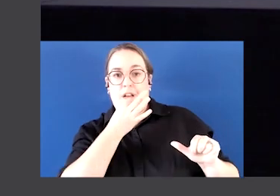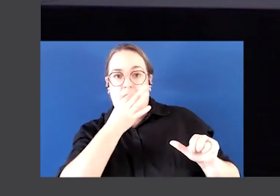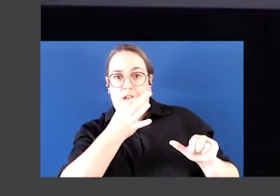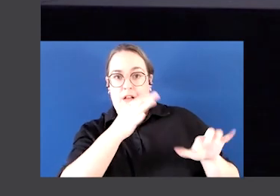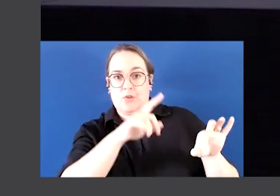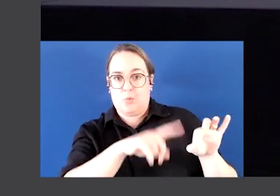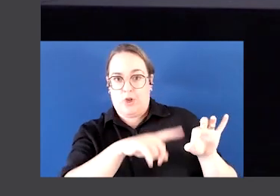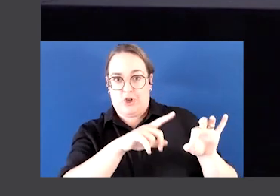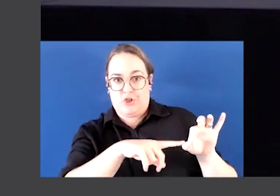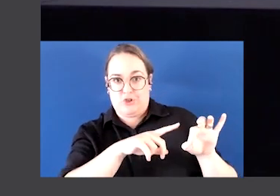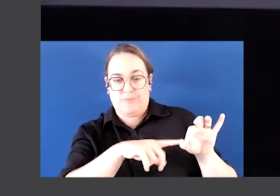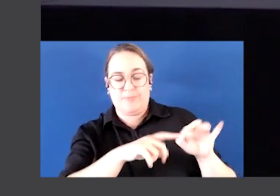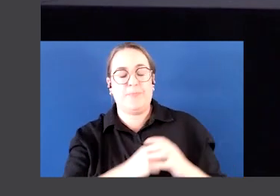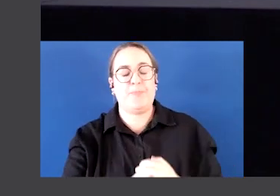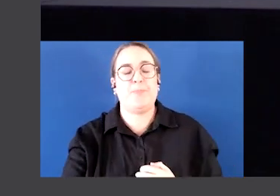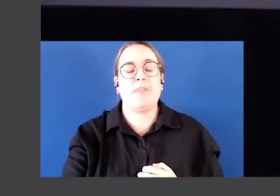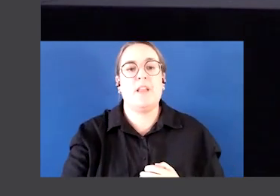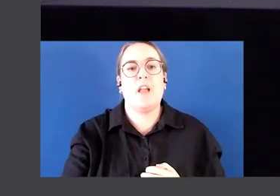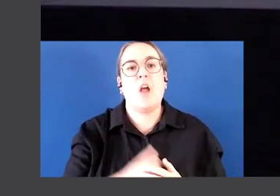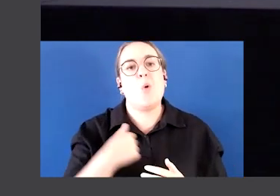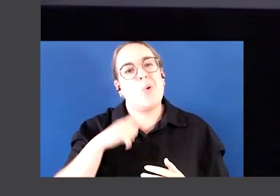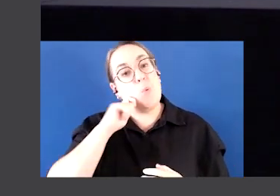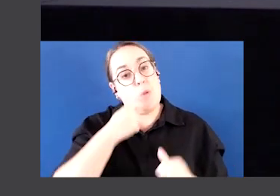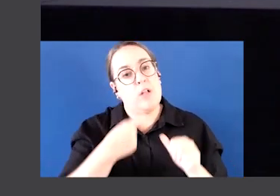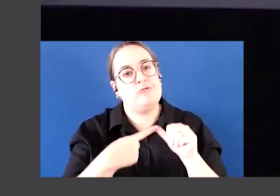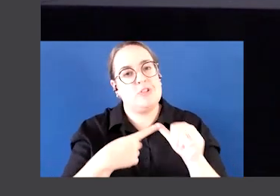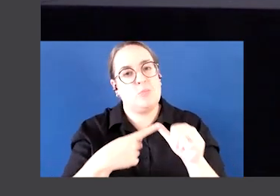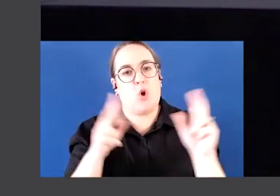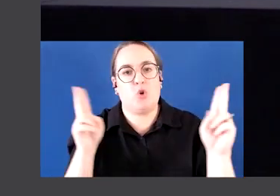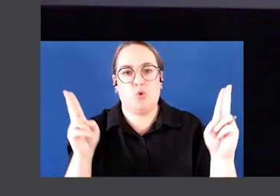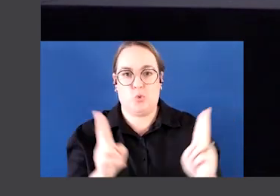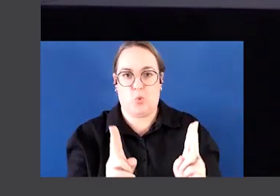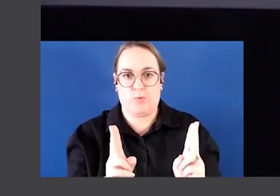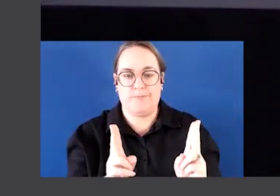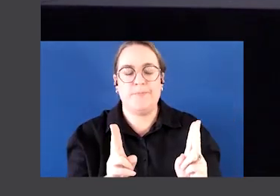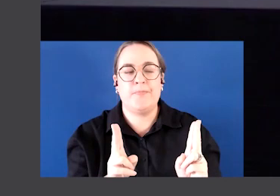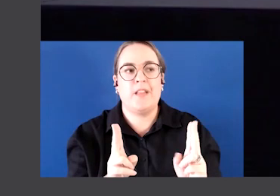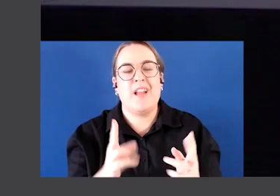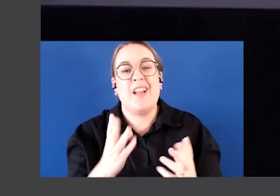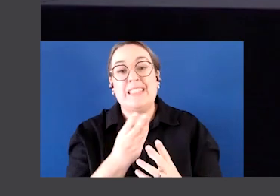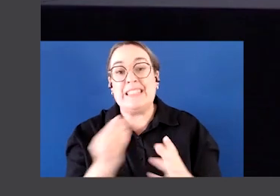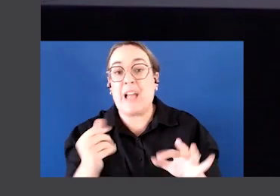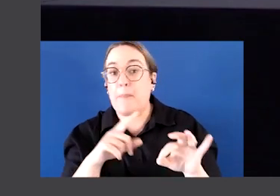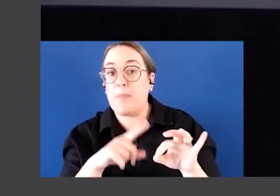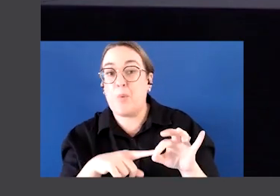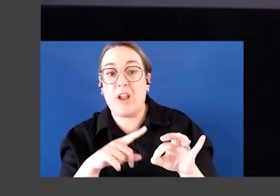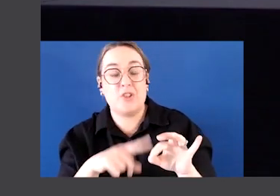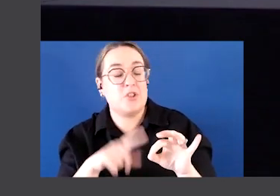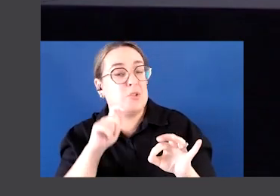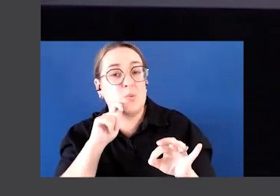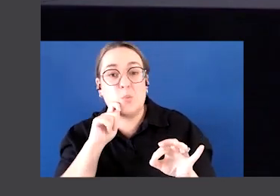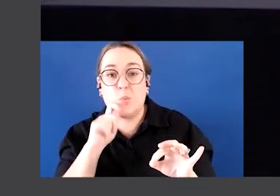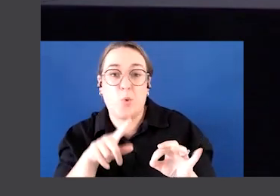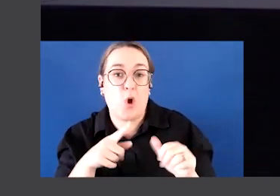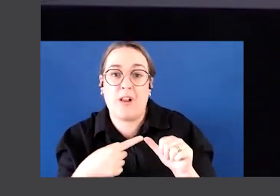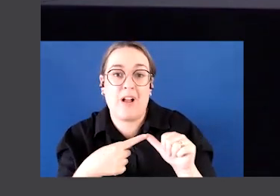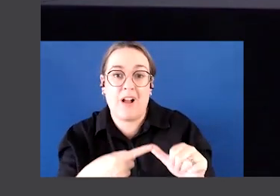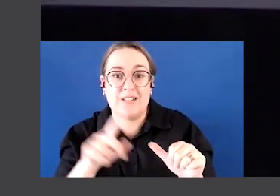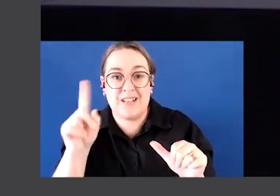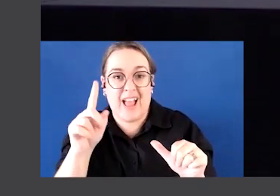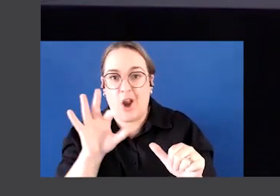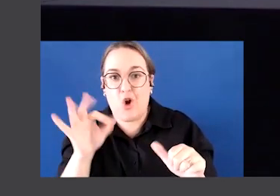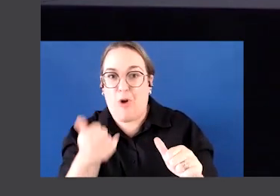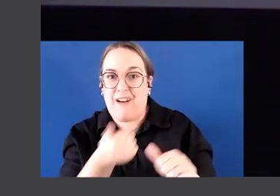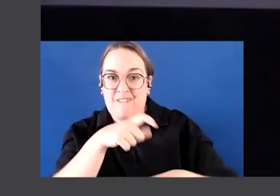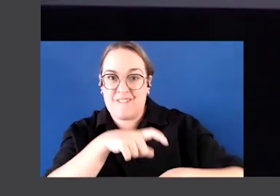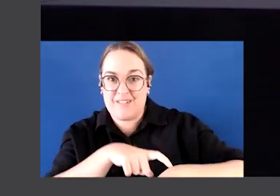answer as many as possible and keep our responses short. There will be questions that unfortunately we won't get to, so look out